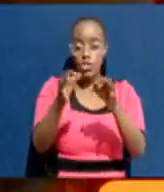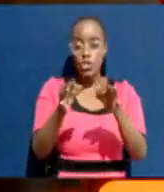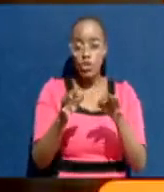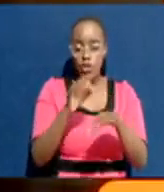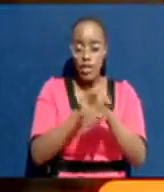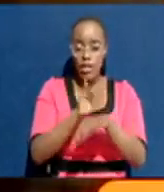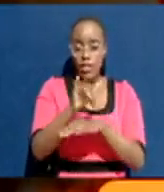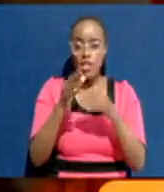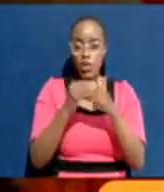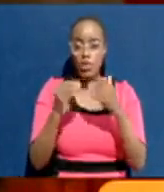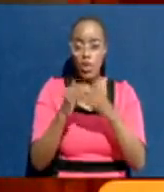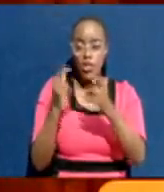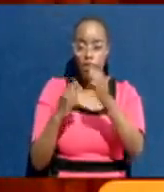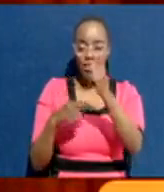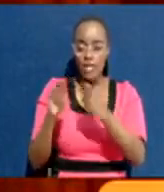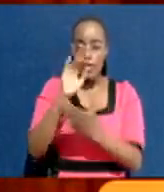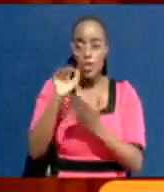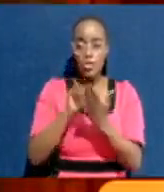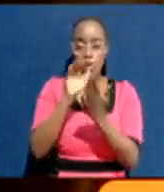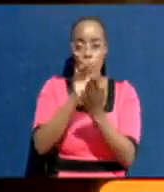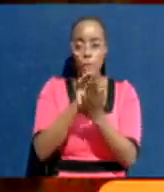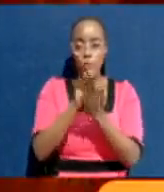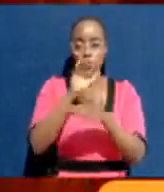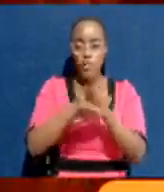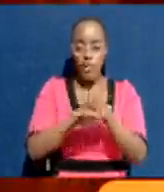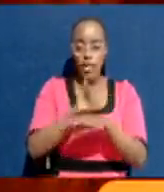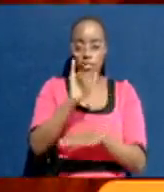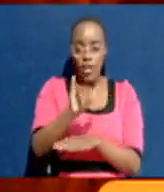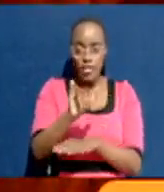those dollars, they will sell them to the central bank and get the shilling equivalent.